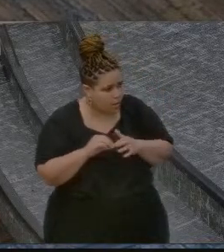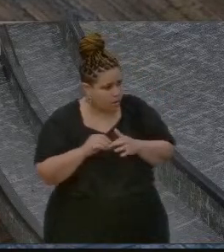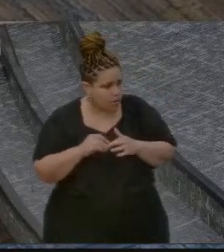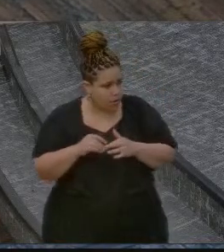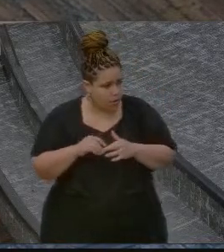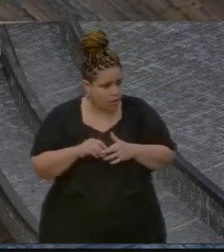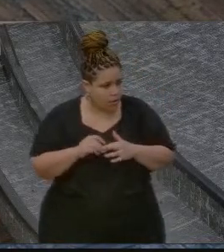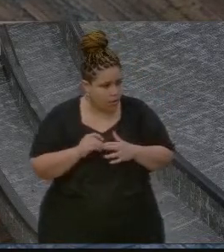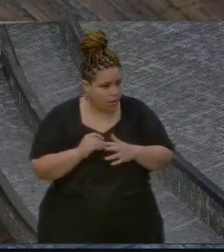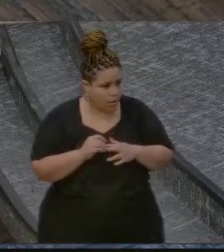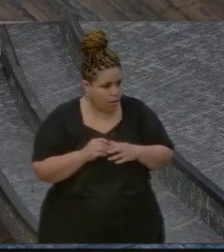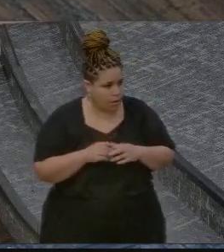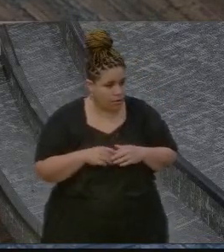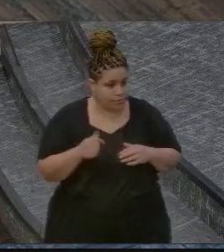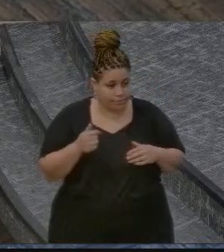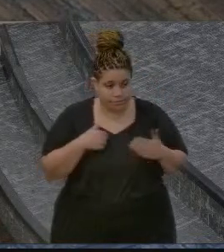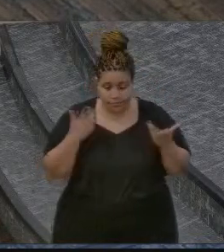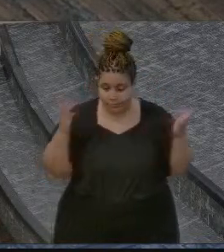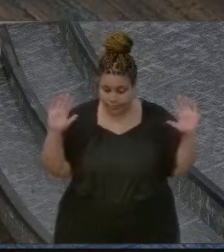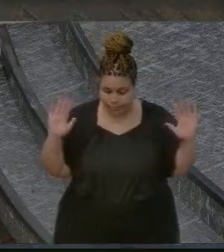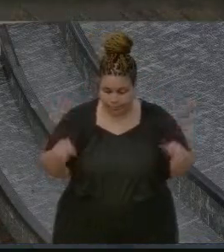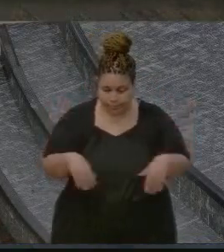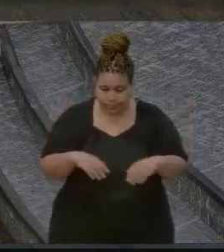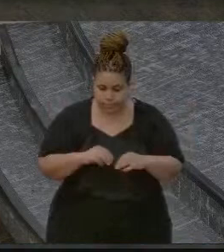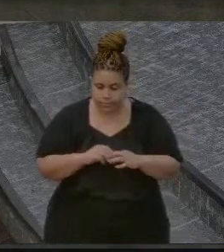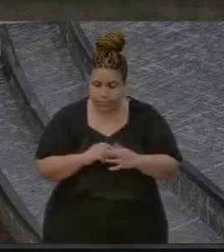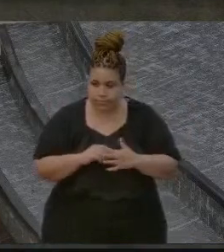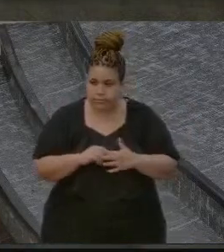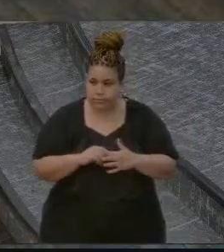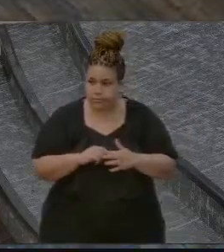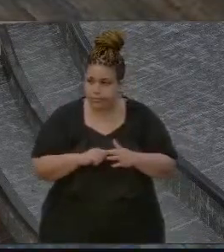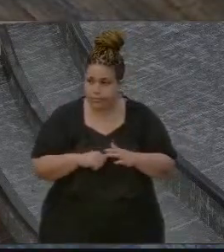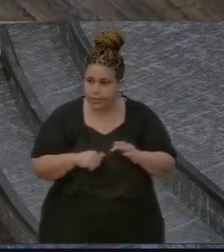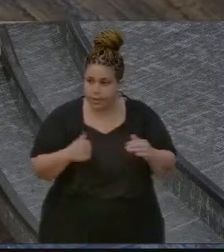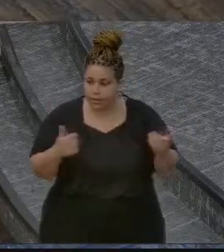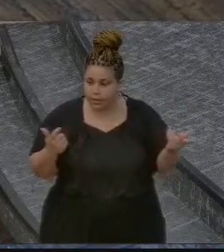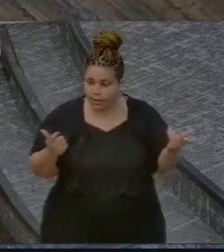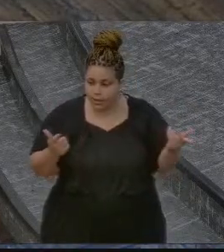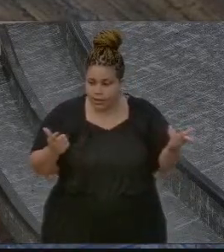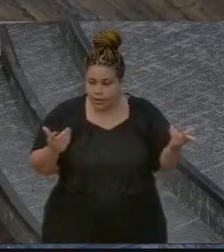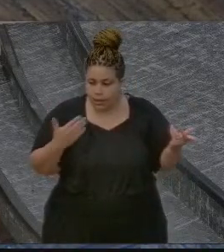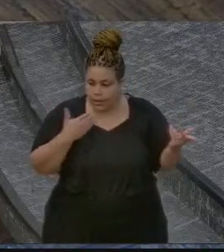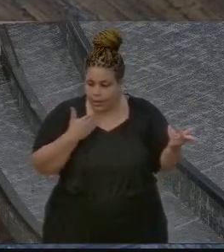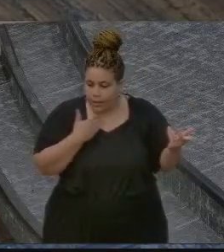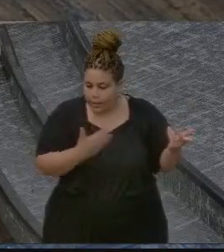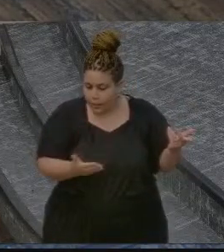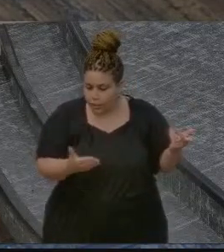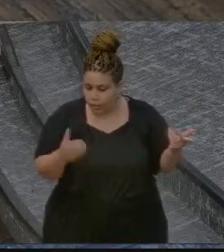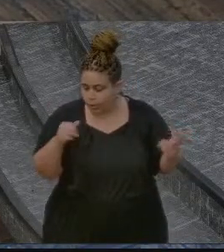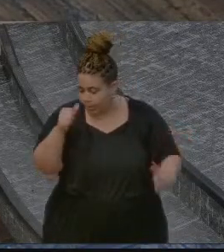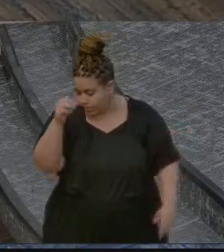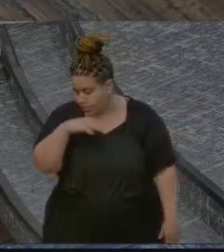Okay, Dr. Thomas, that's all that I have to share. Thank you, Mr. Schuneman.